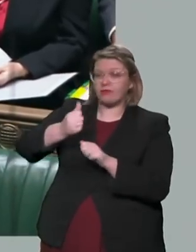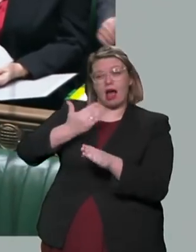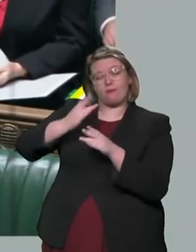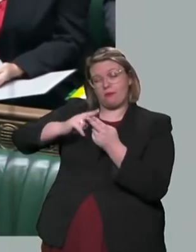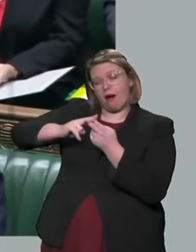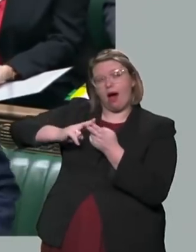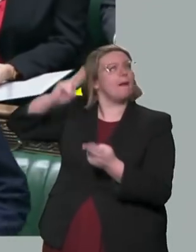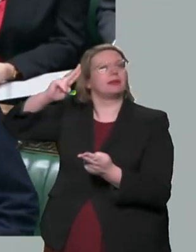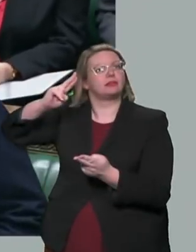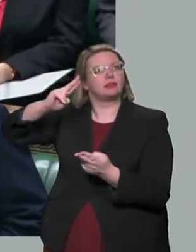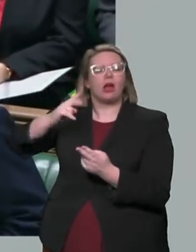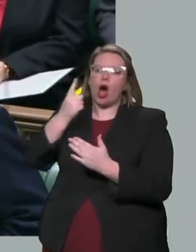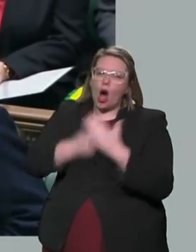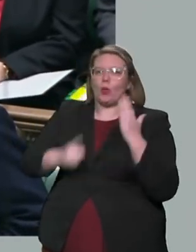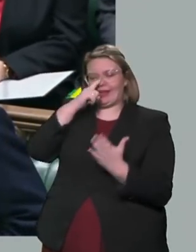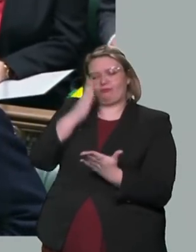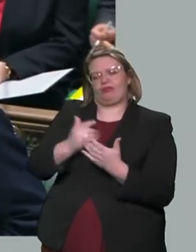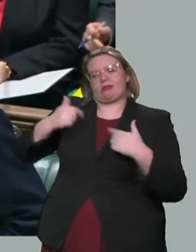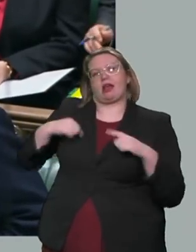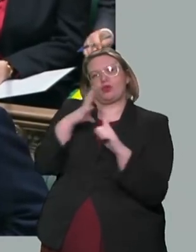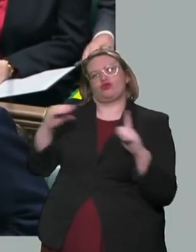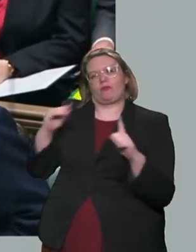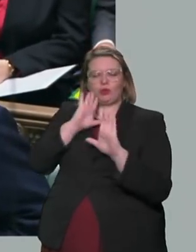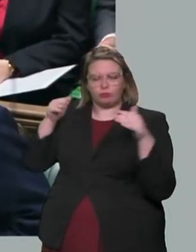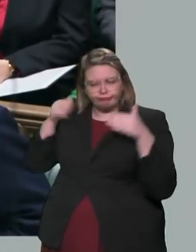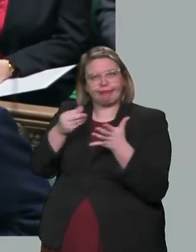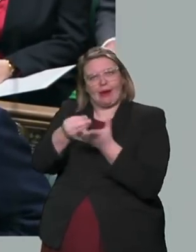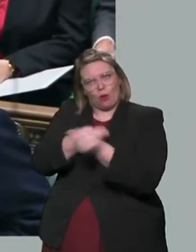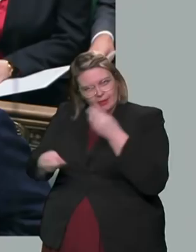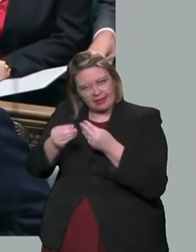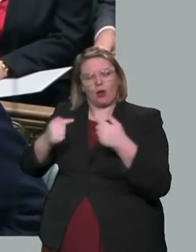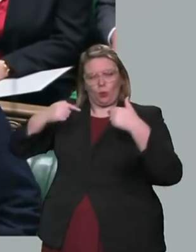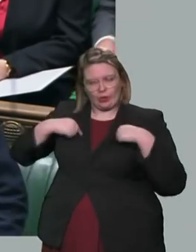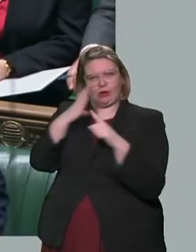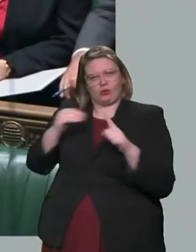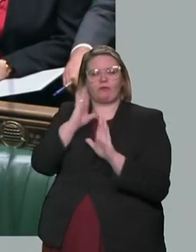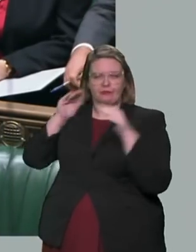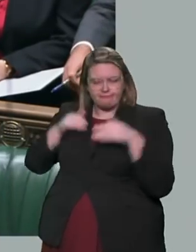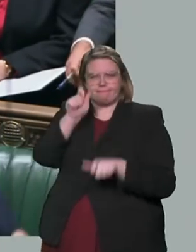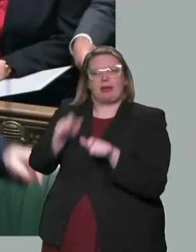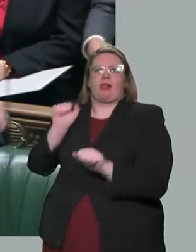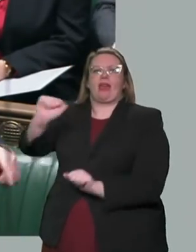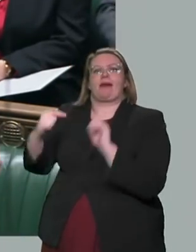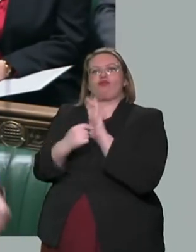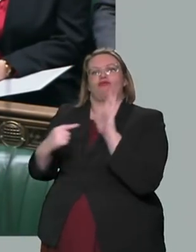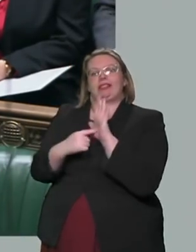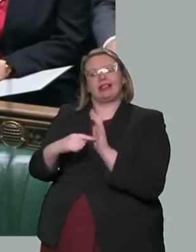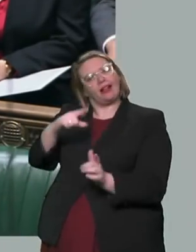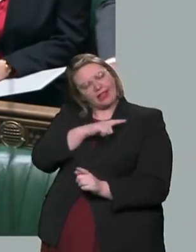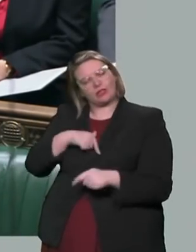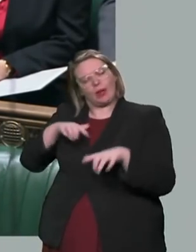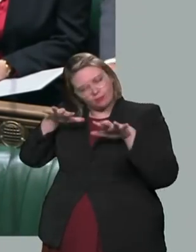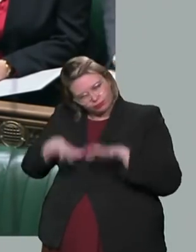only Conservatives can be trusted to deliver on the economy and on the people's priorities. And that is why, Mr. Speaker, this